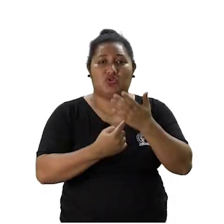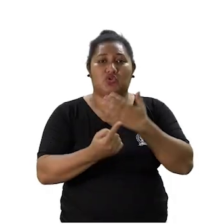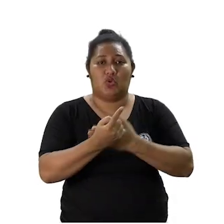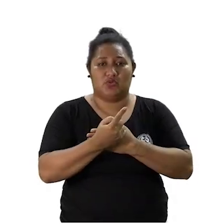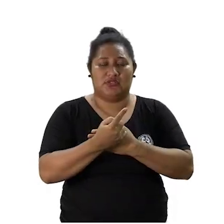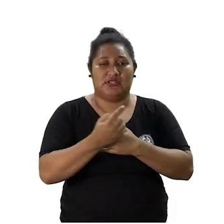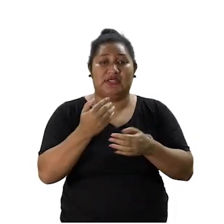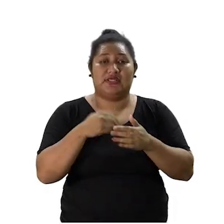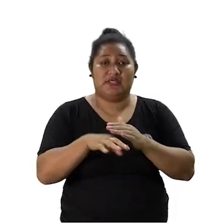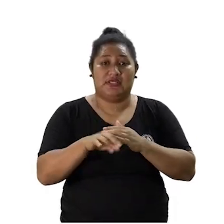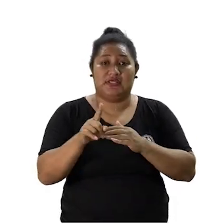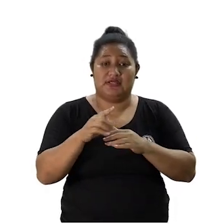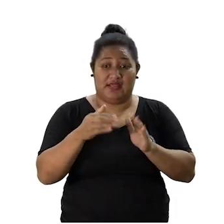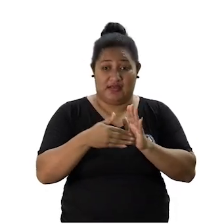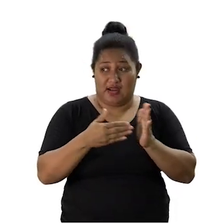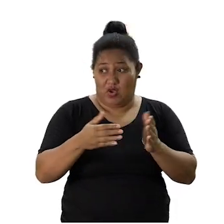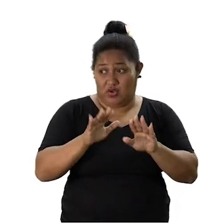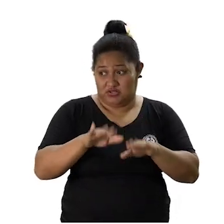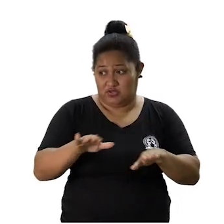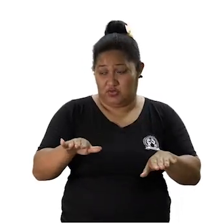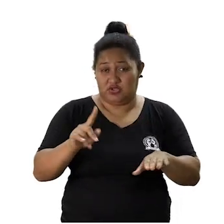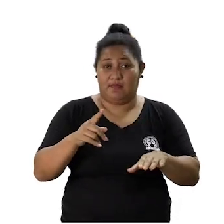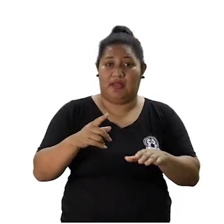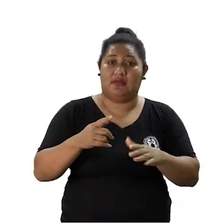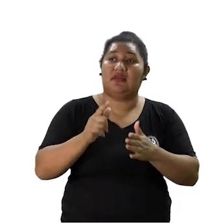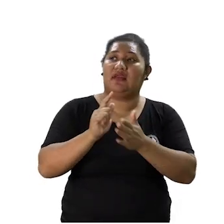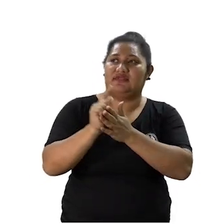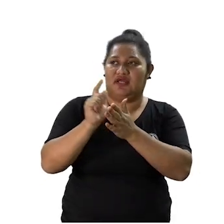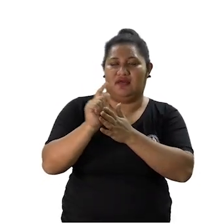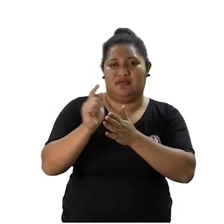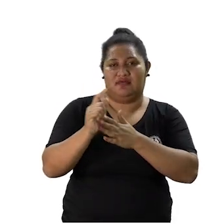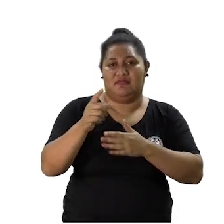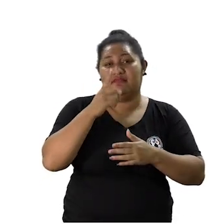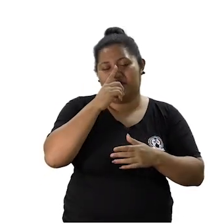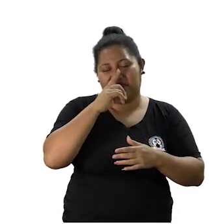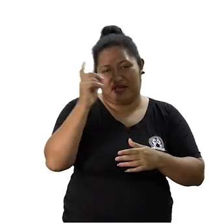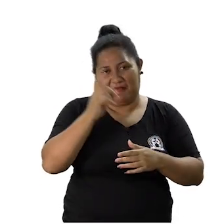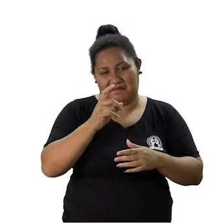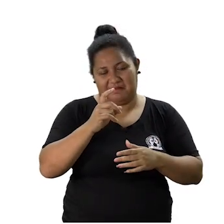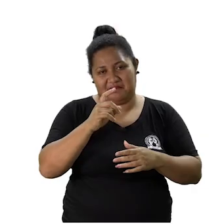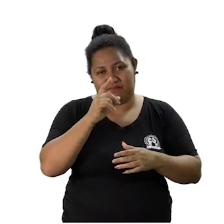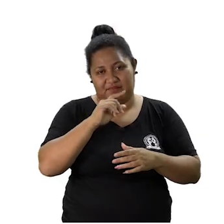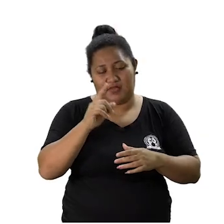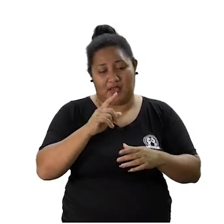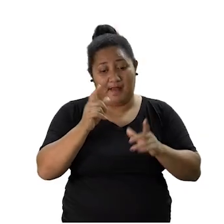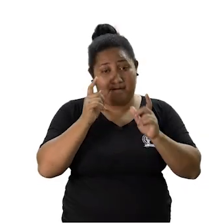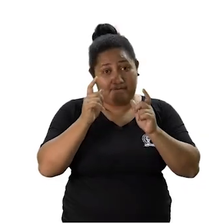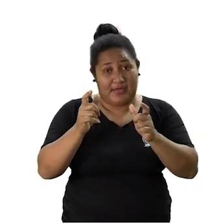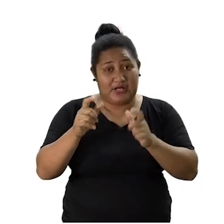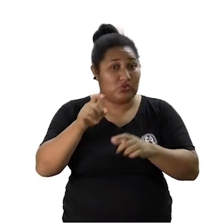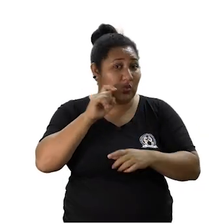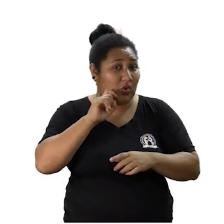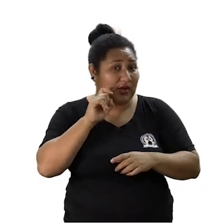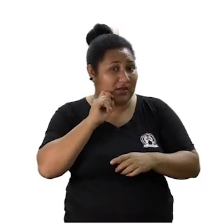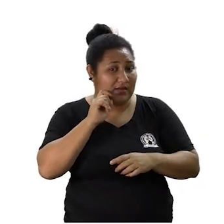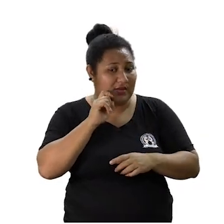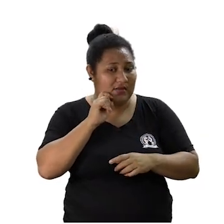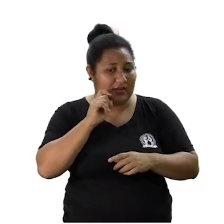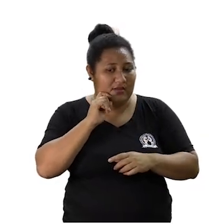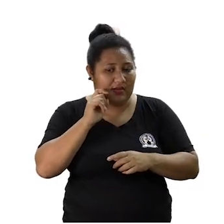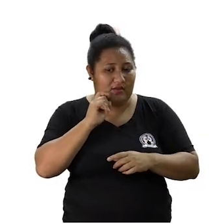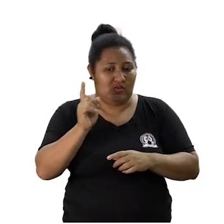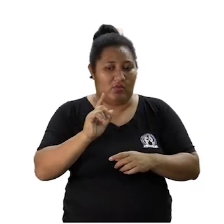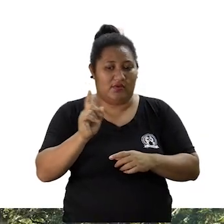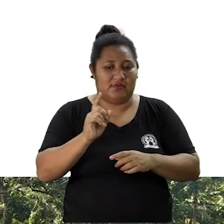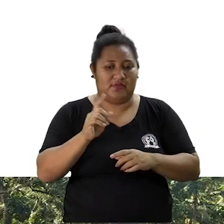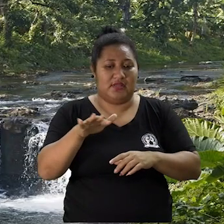the now generation, but also the later generations. Managed watersheds, rivers,